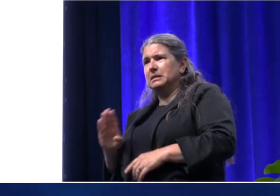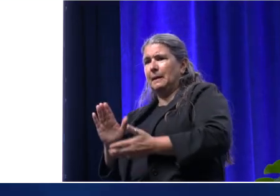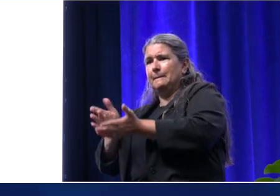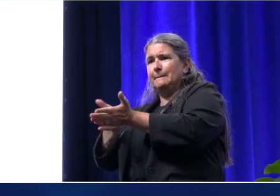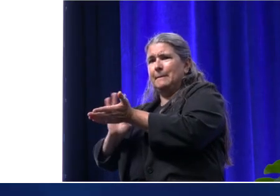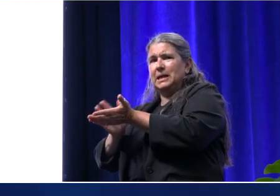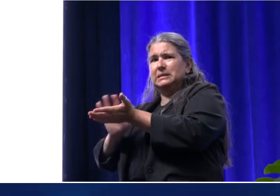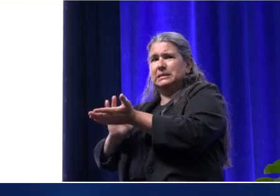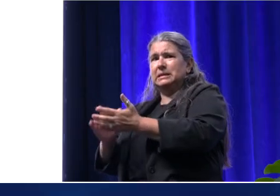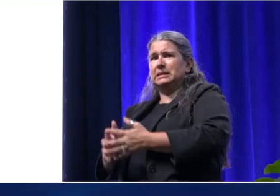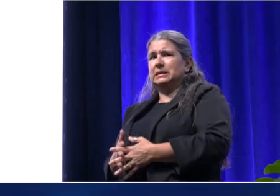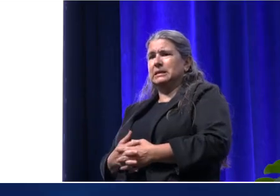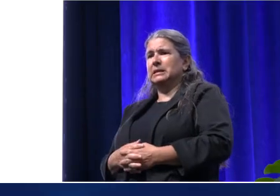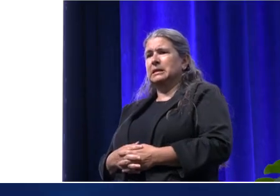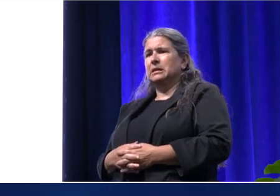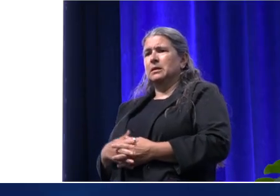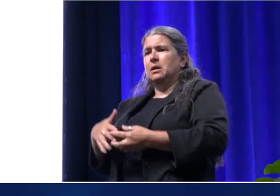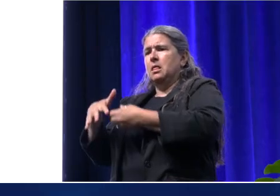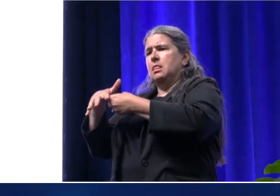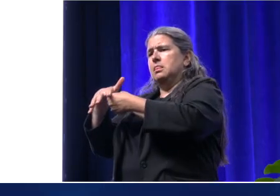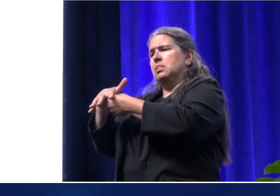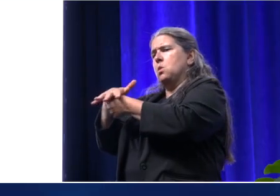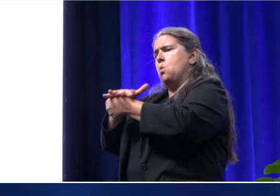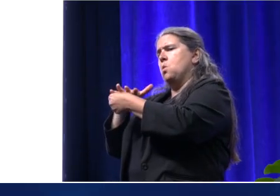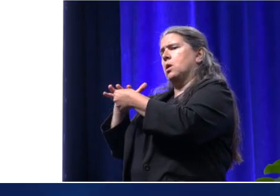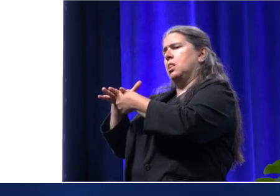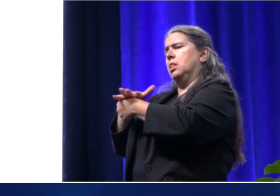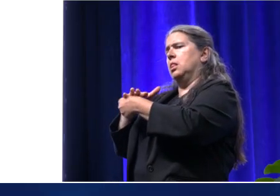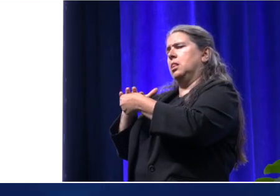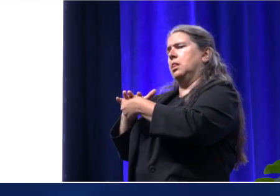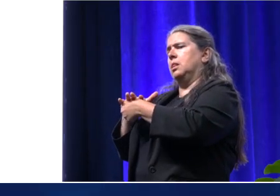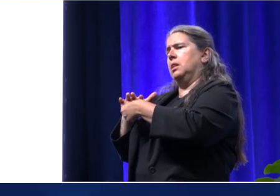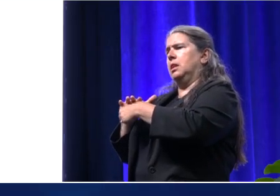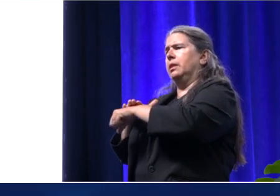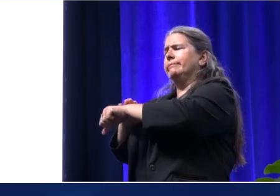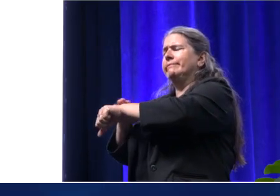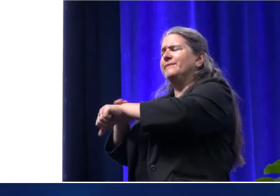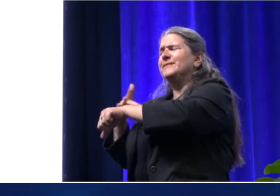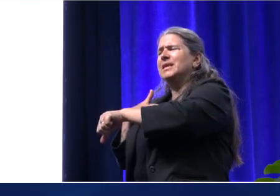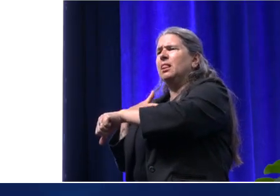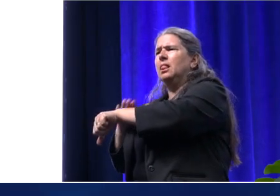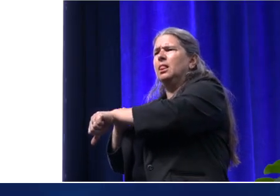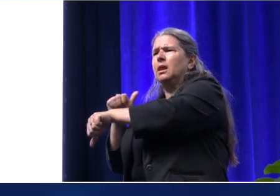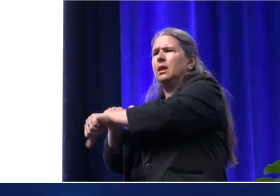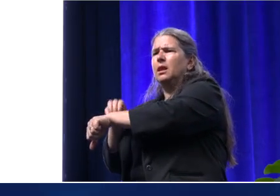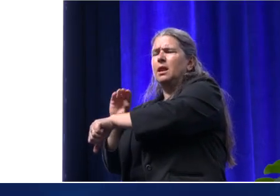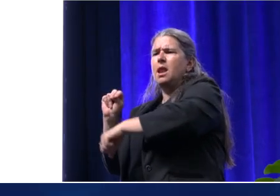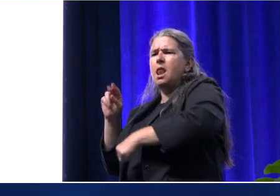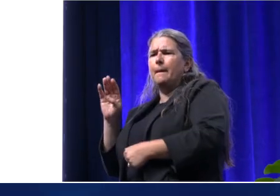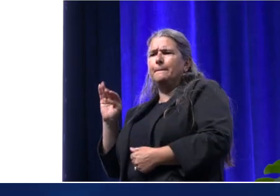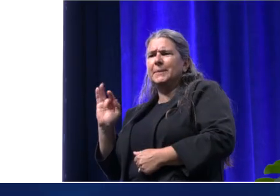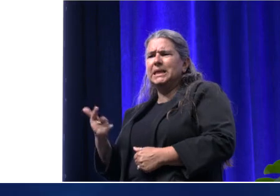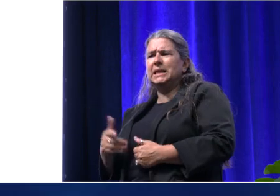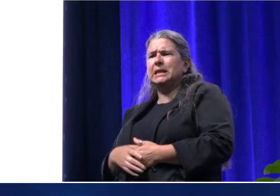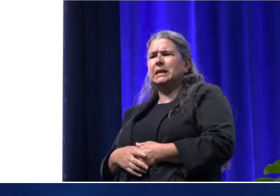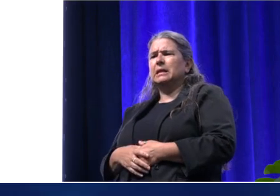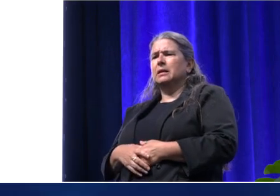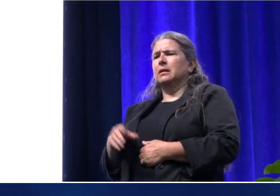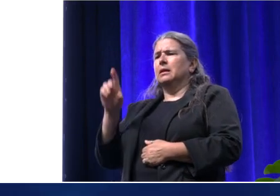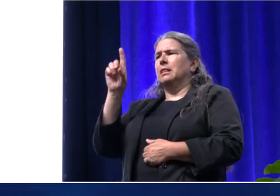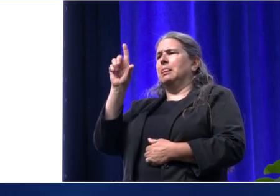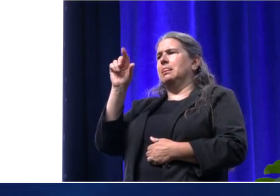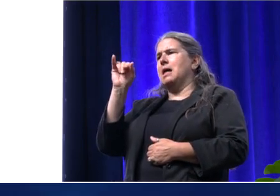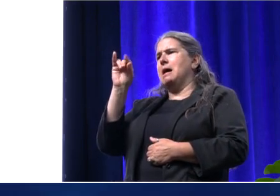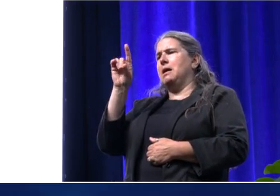local anesthetics like lidocaine, as well as central anesthetics like medetomidine. There was just a little trace of fentanyl, a little trace